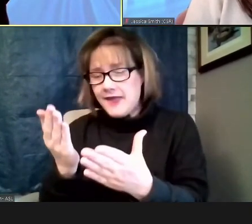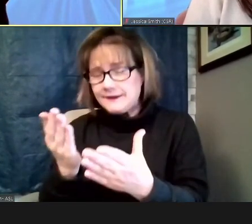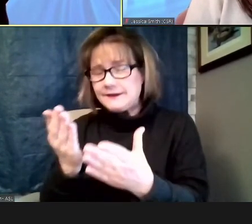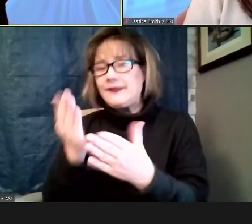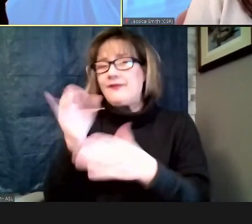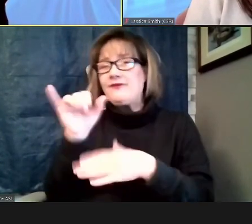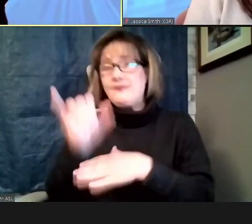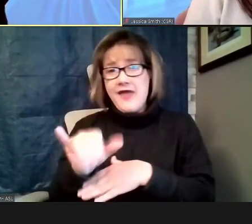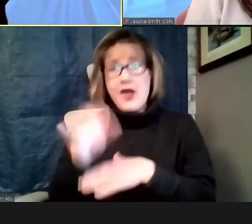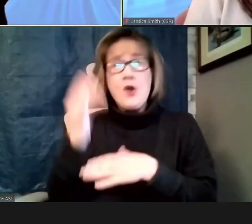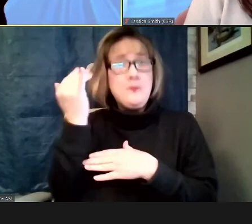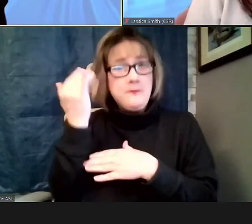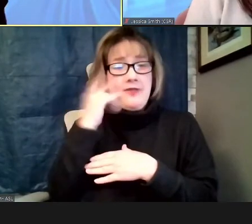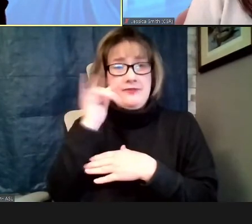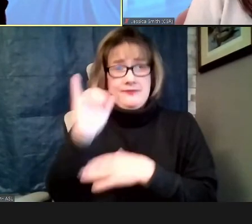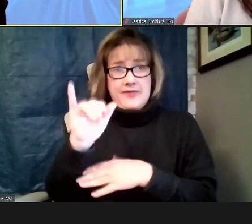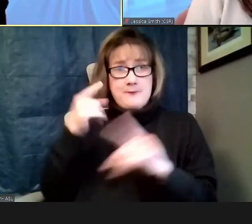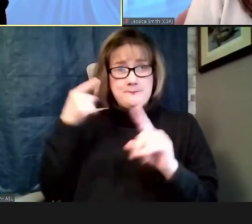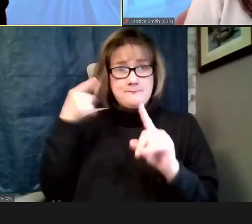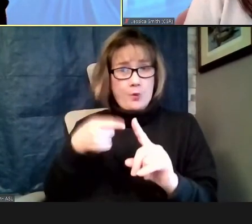that, because at that point,